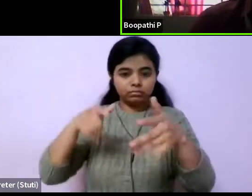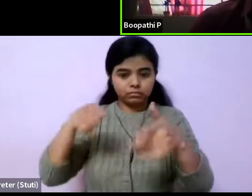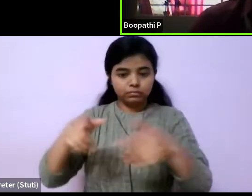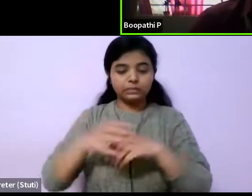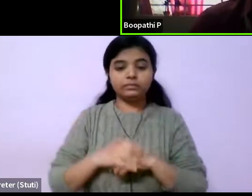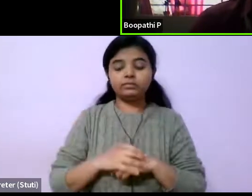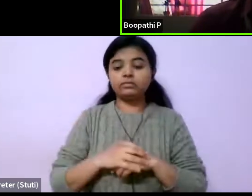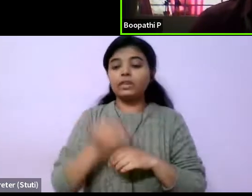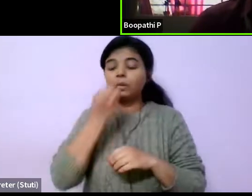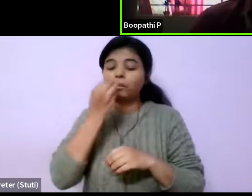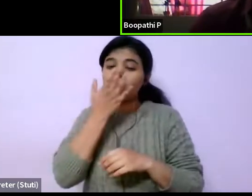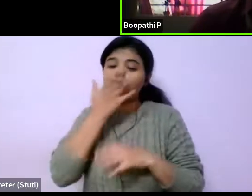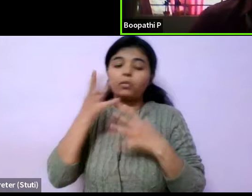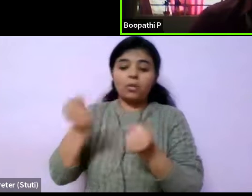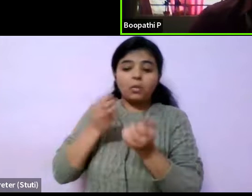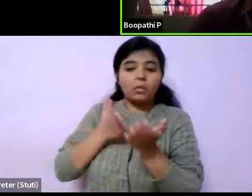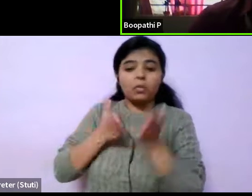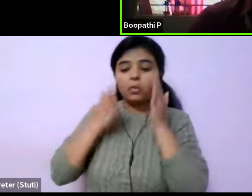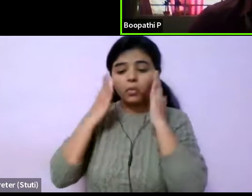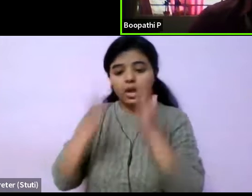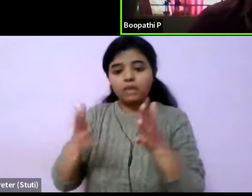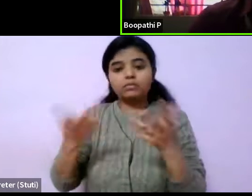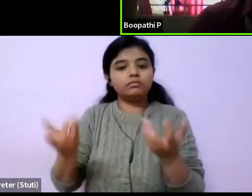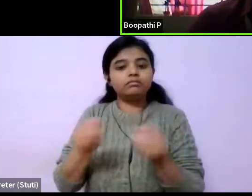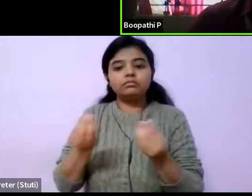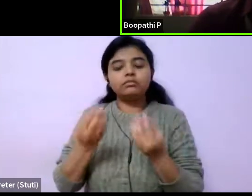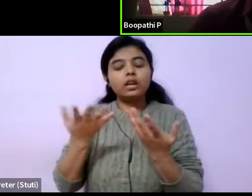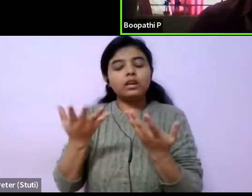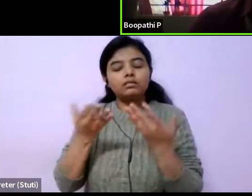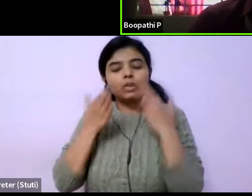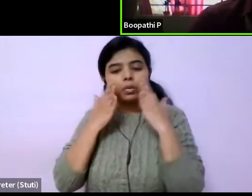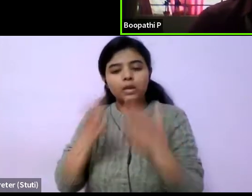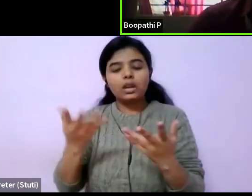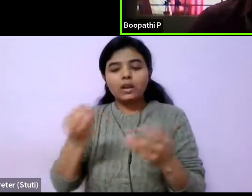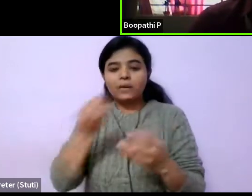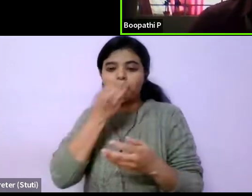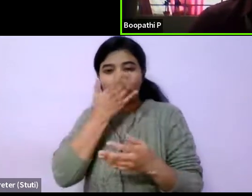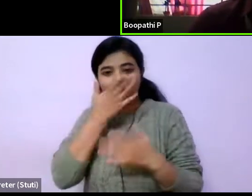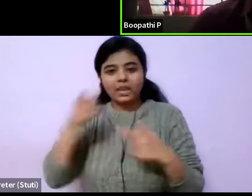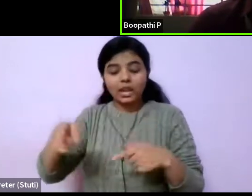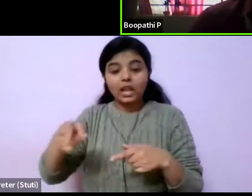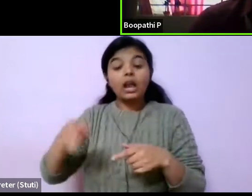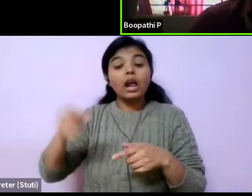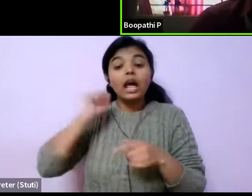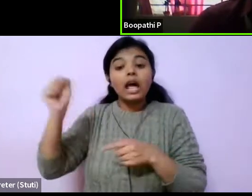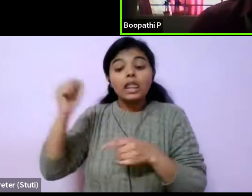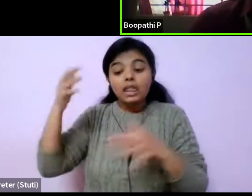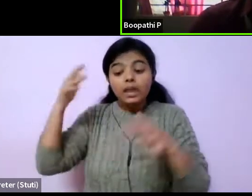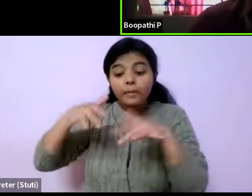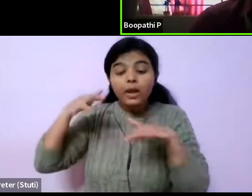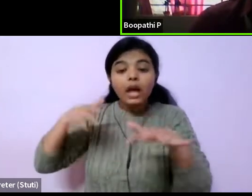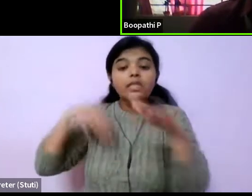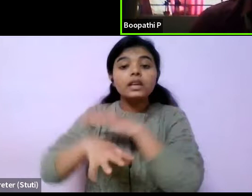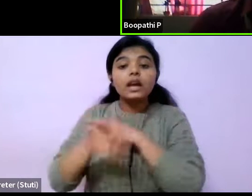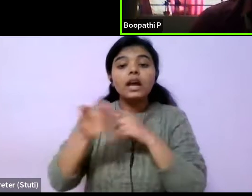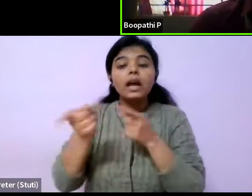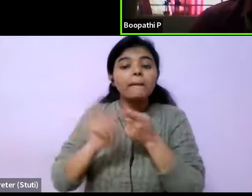protest method actually goes. But in this protest, what happened was they started using WhatsApp and